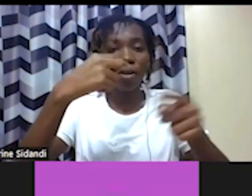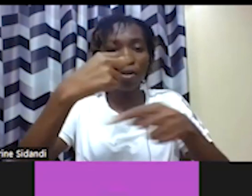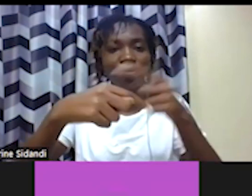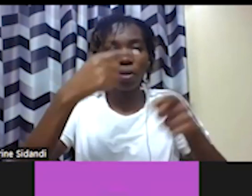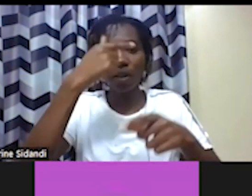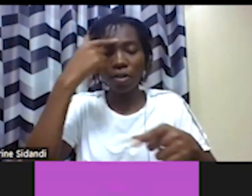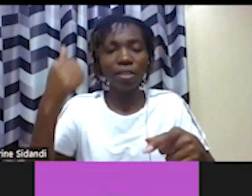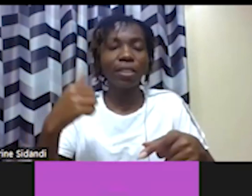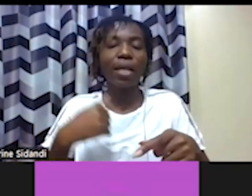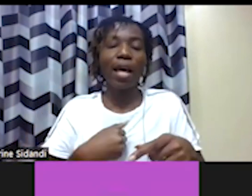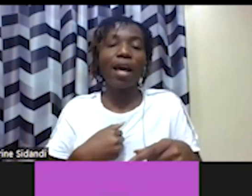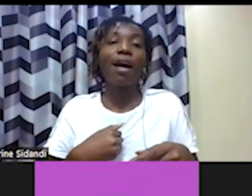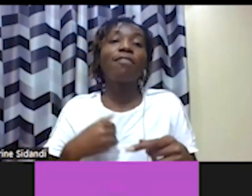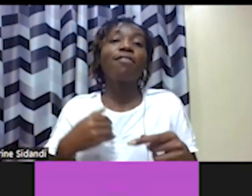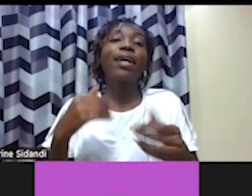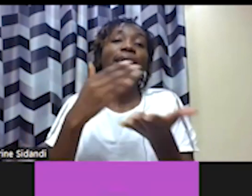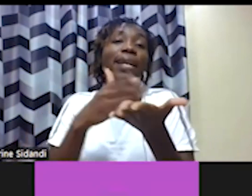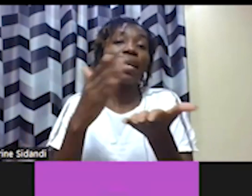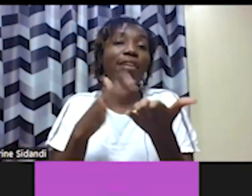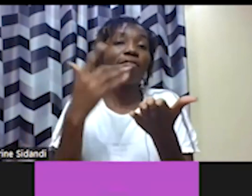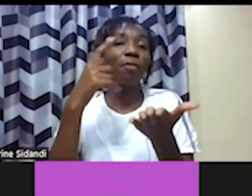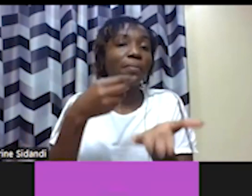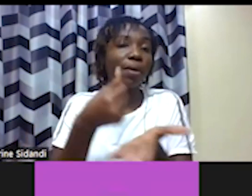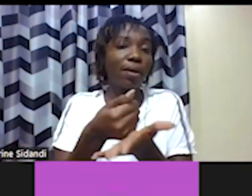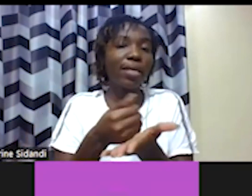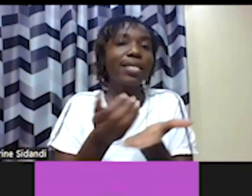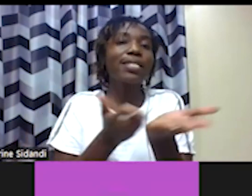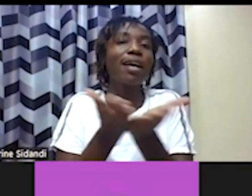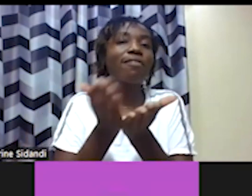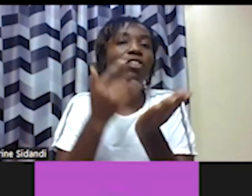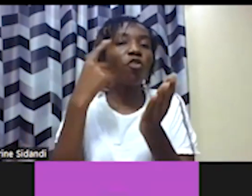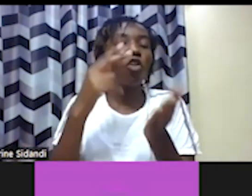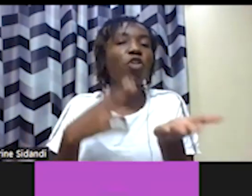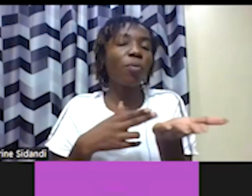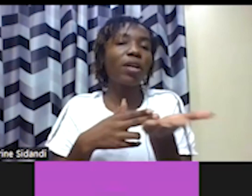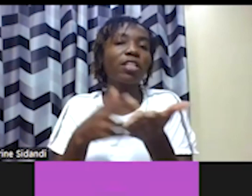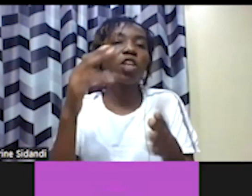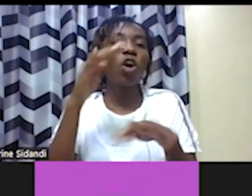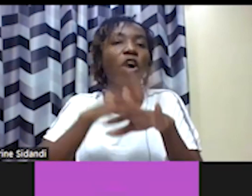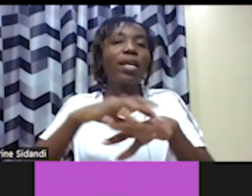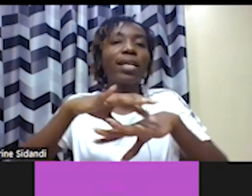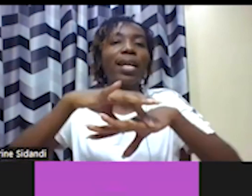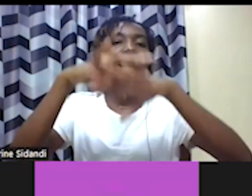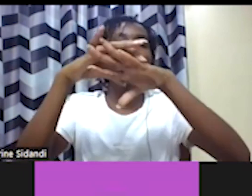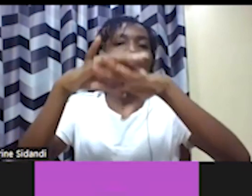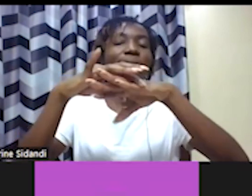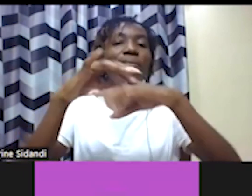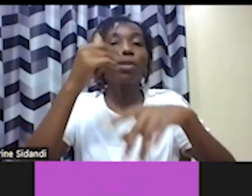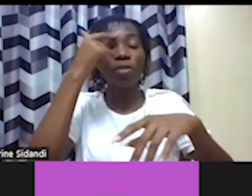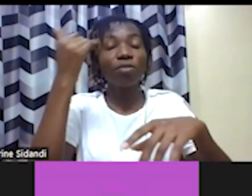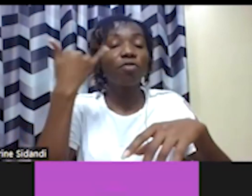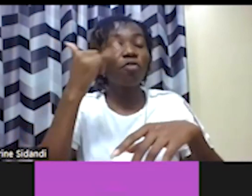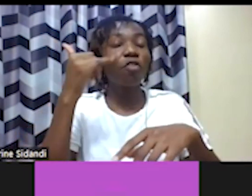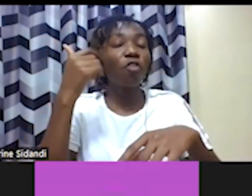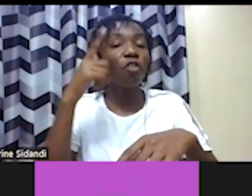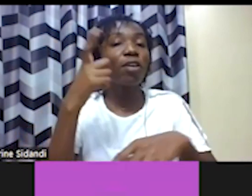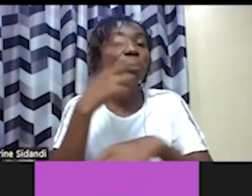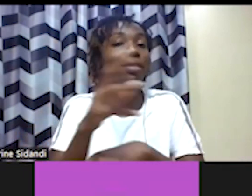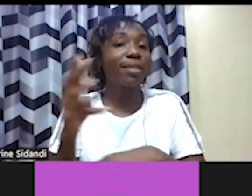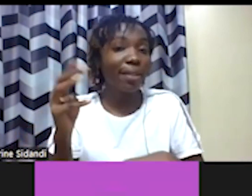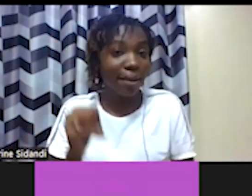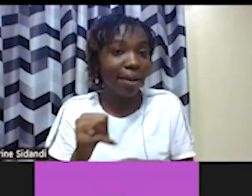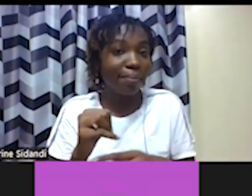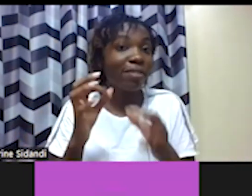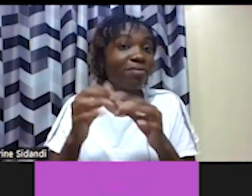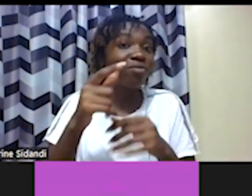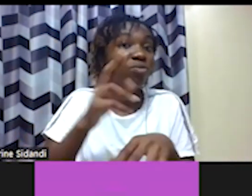pay. And my rent is service to humanity on earth. Because for them, if you are spared, how many were